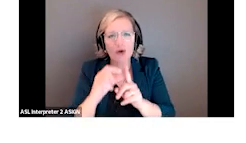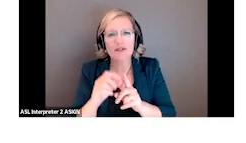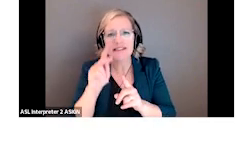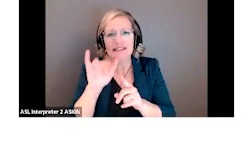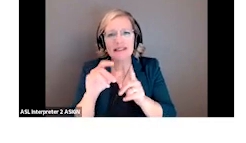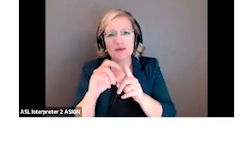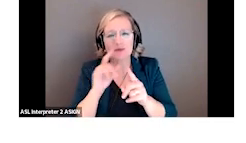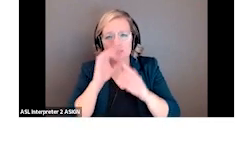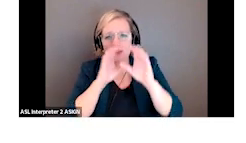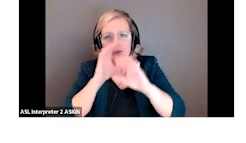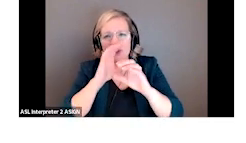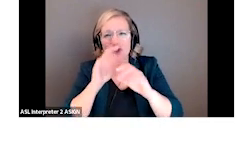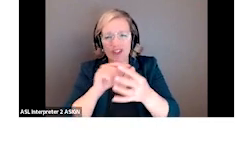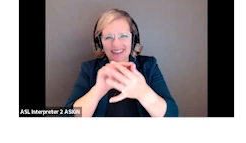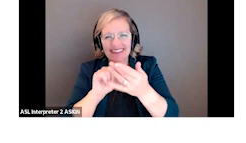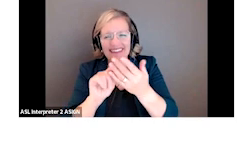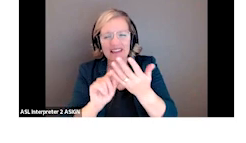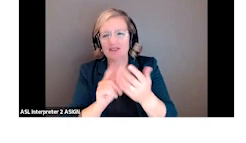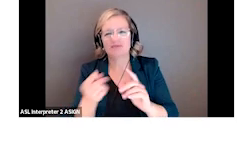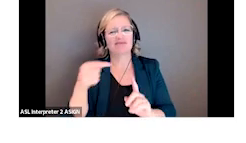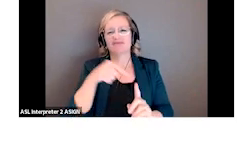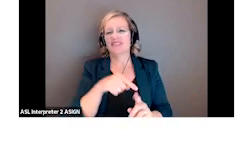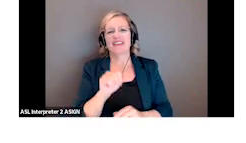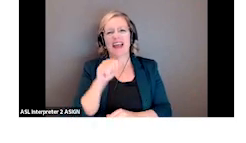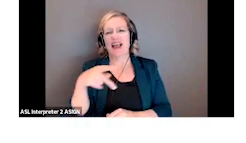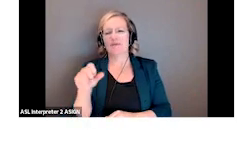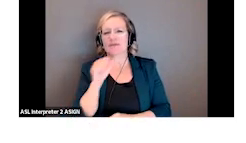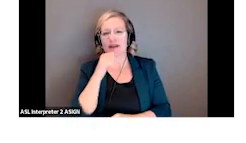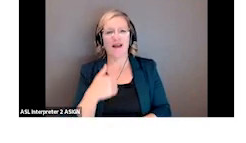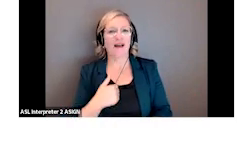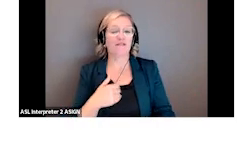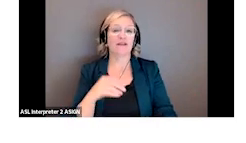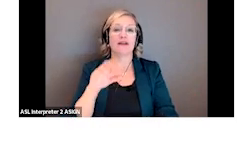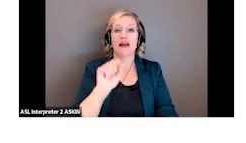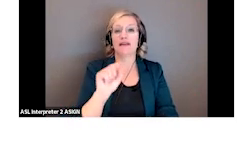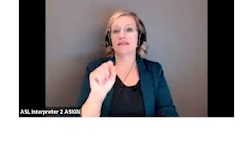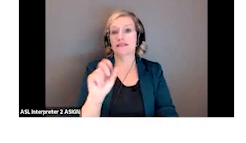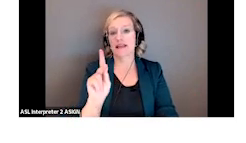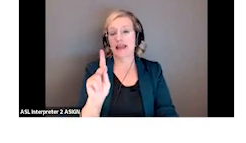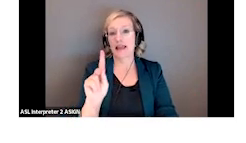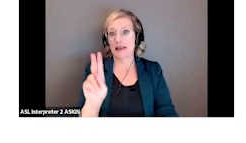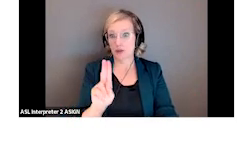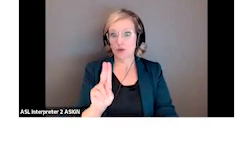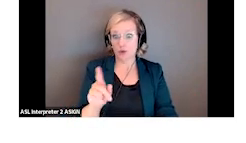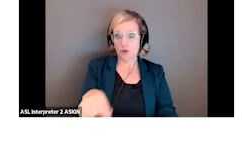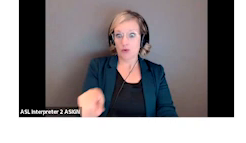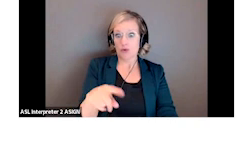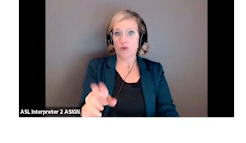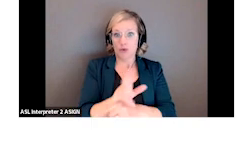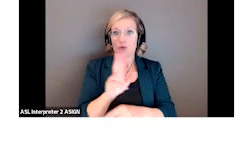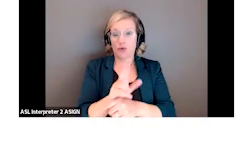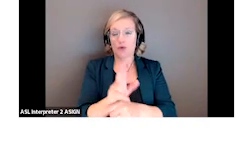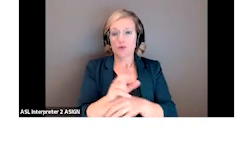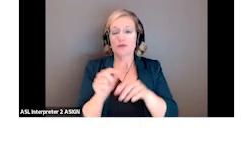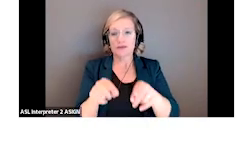them pulled over with your SKUs that you're using, but they still need to be kind